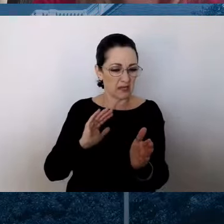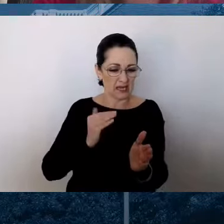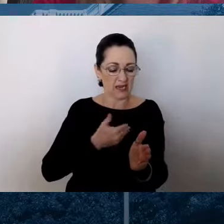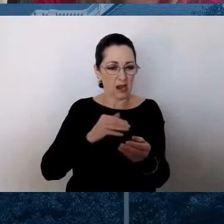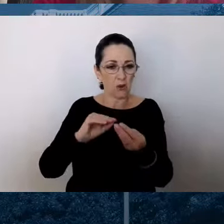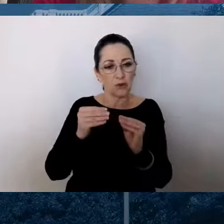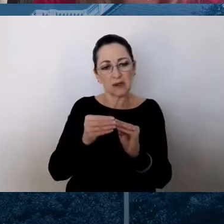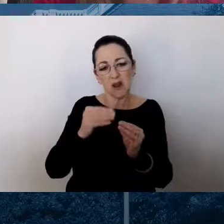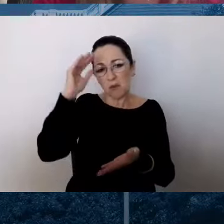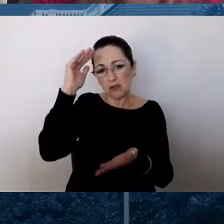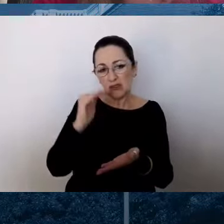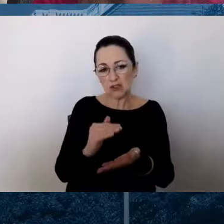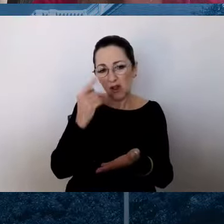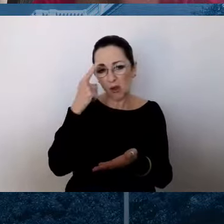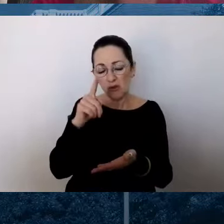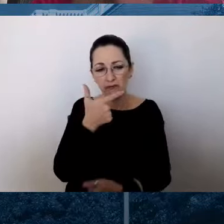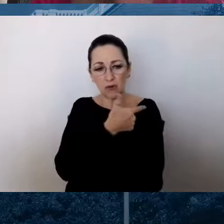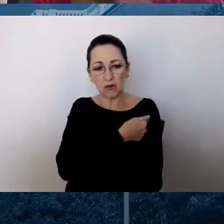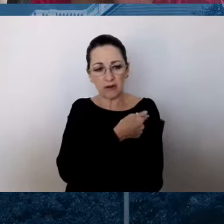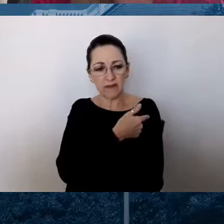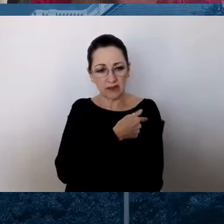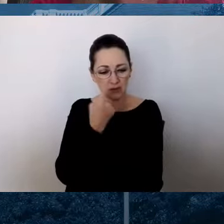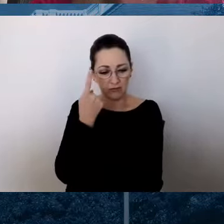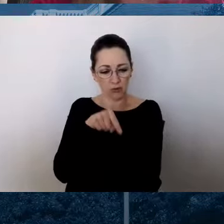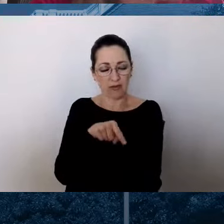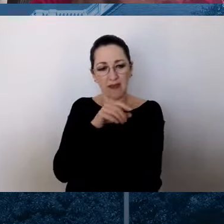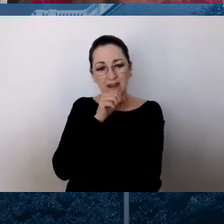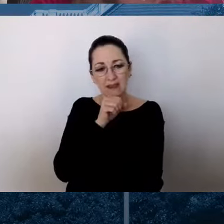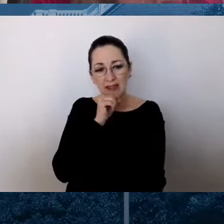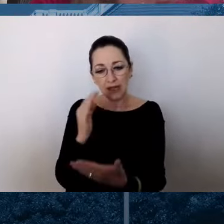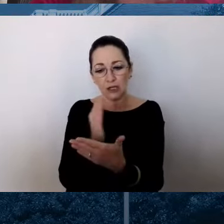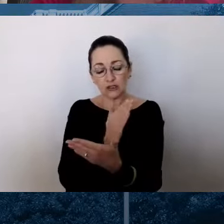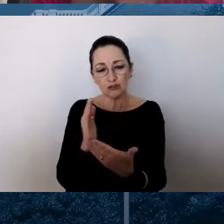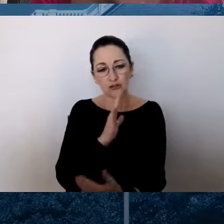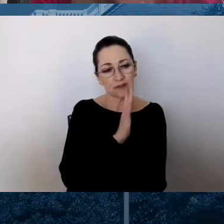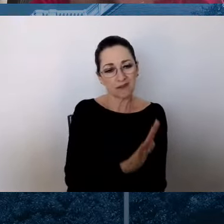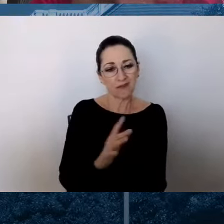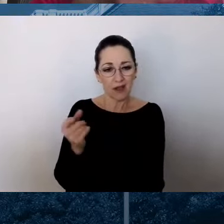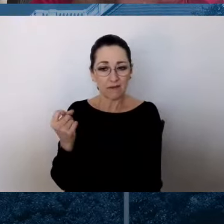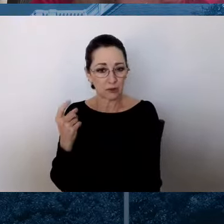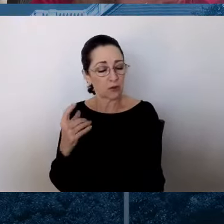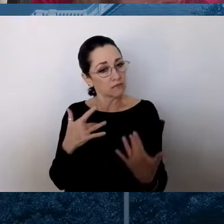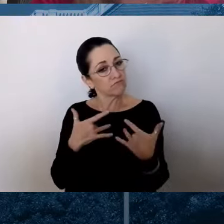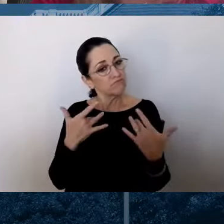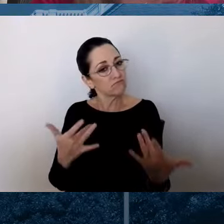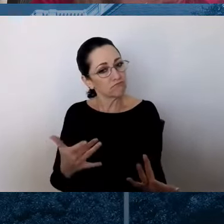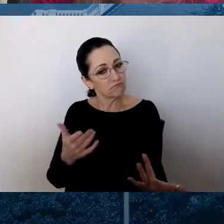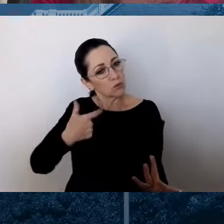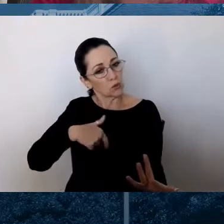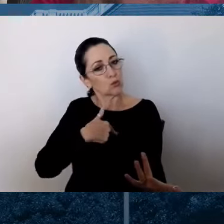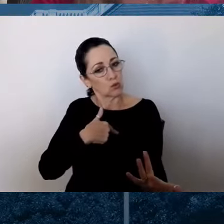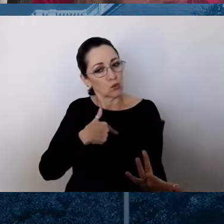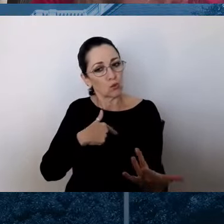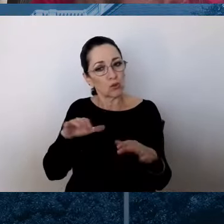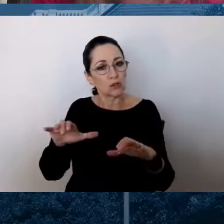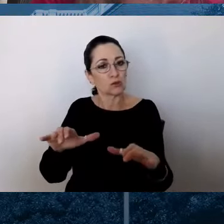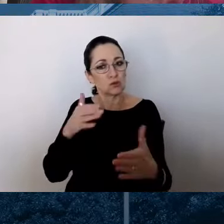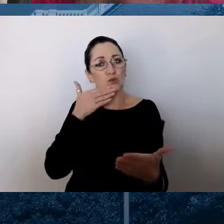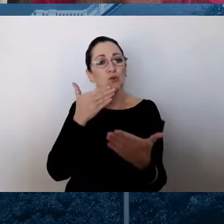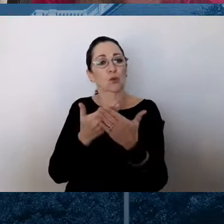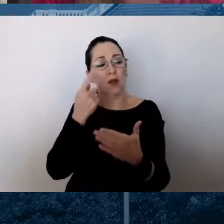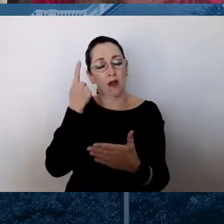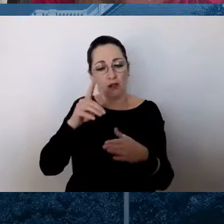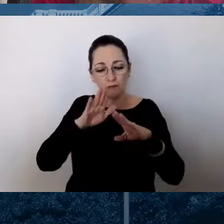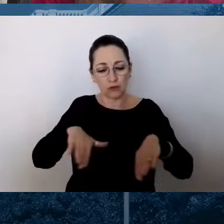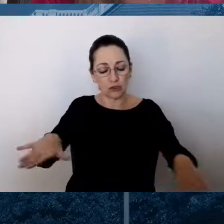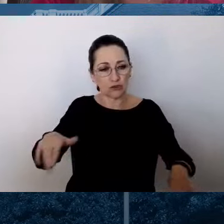rates for the 5 to 11 age group. And in general, we tend to do really well for pediatric vaccinations. So this